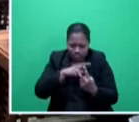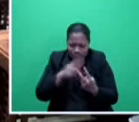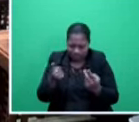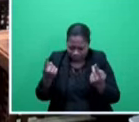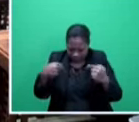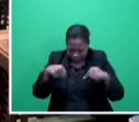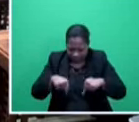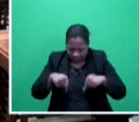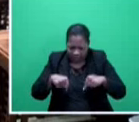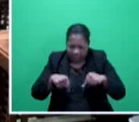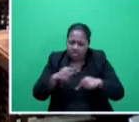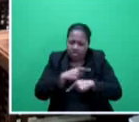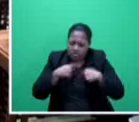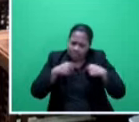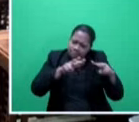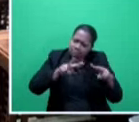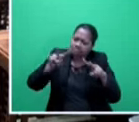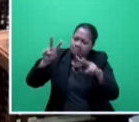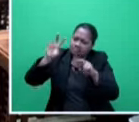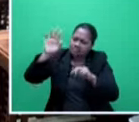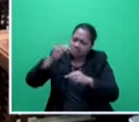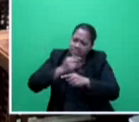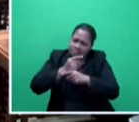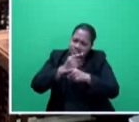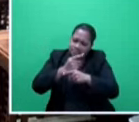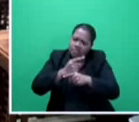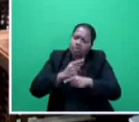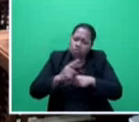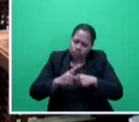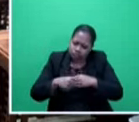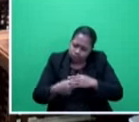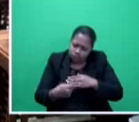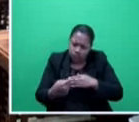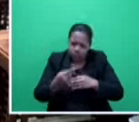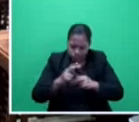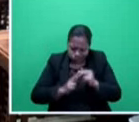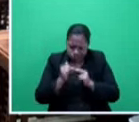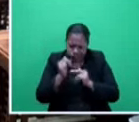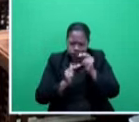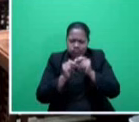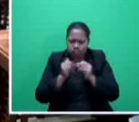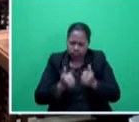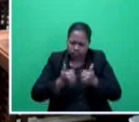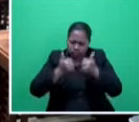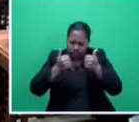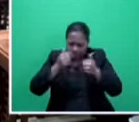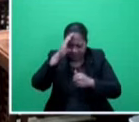seek your divine guidance to continue to build a better nation for all